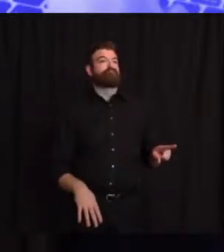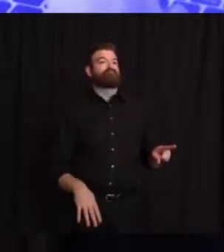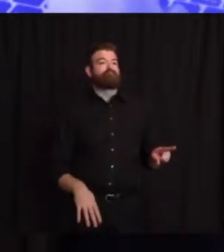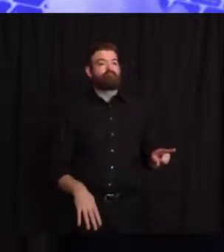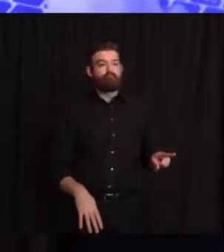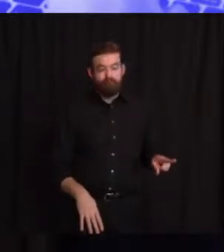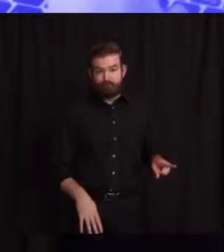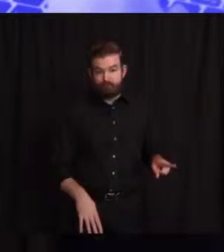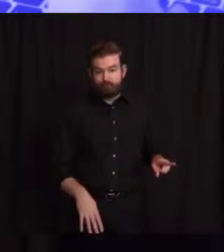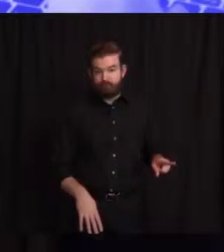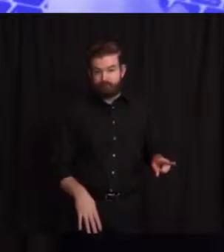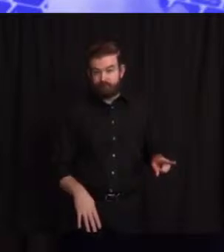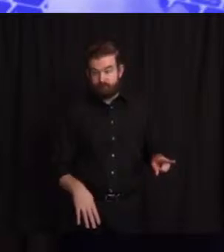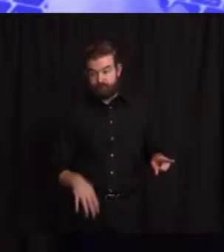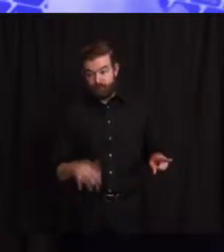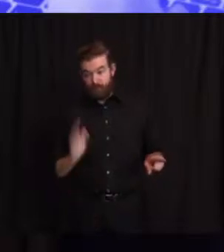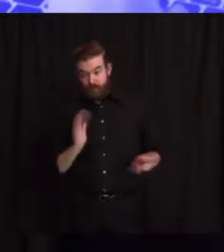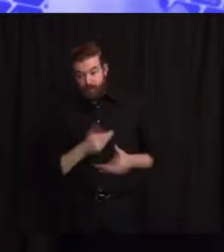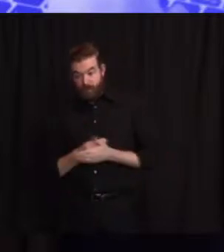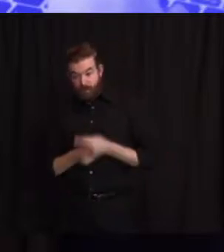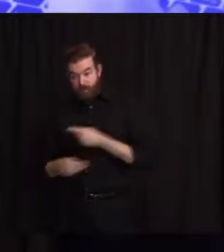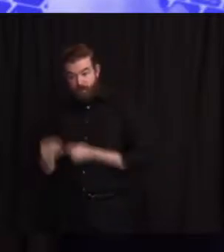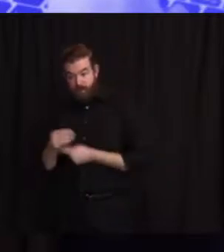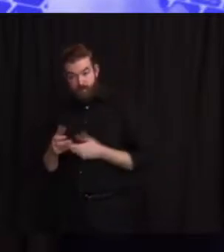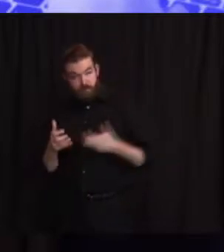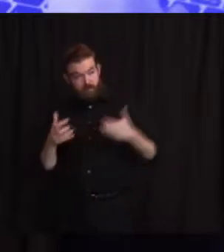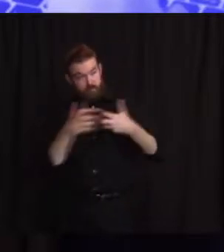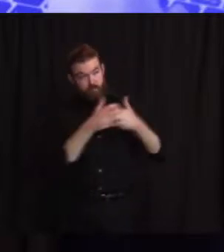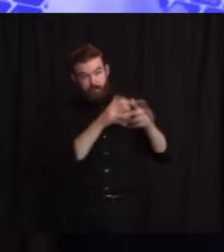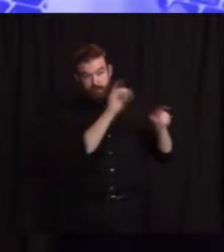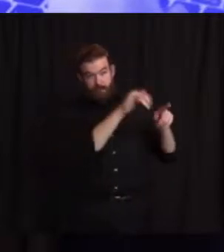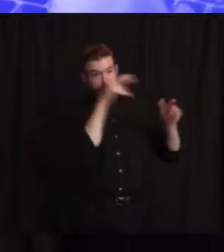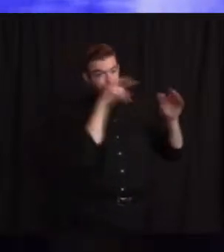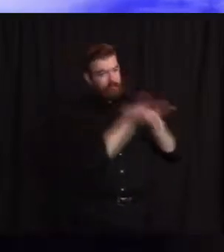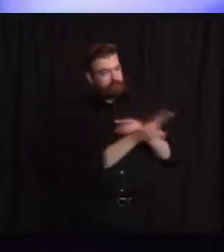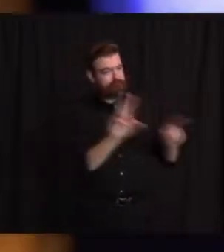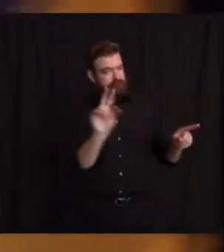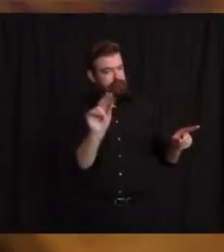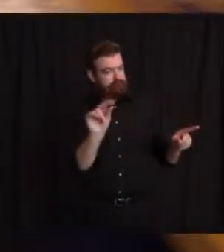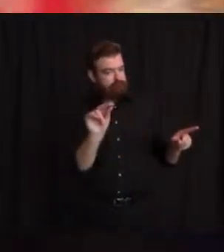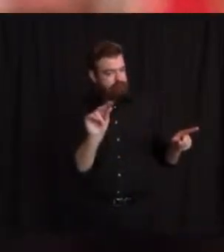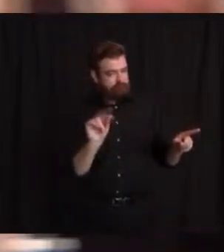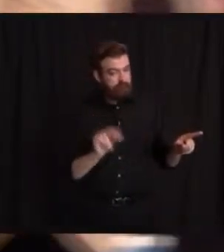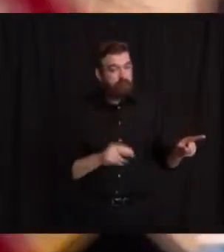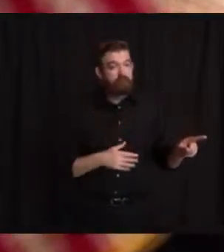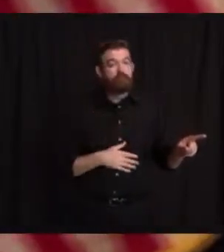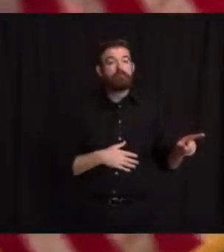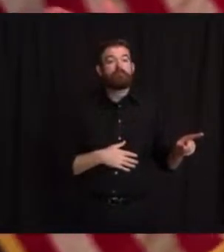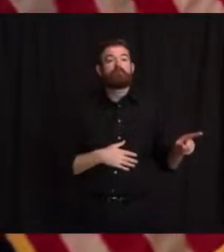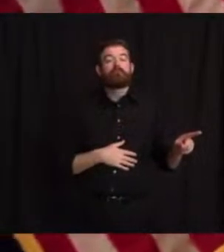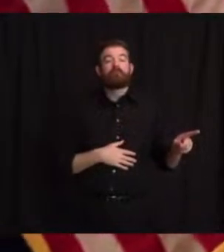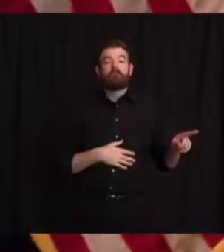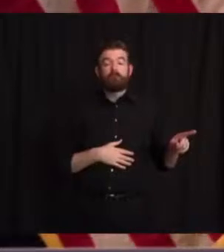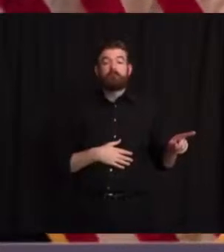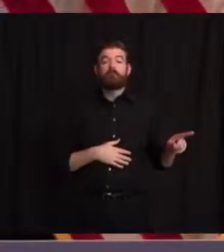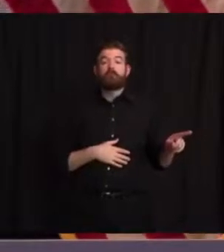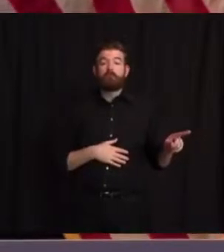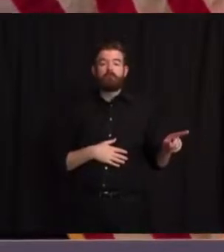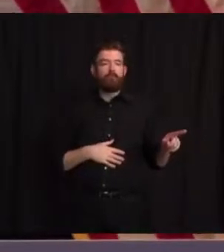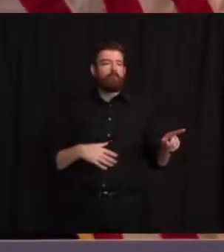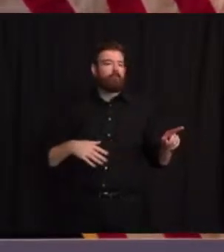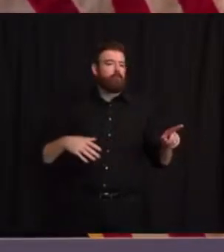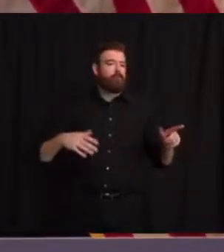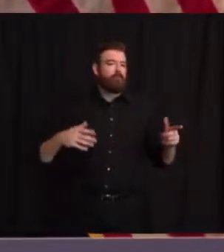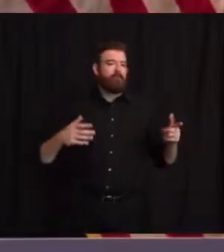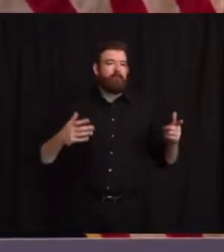modeled out yet, but that is something else to take into consideration. And on the other side of the coin, we haven't modeled in either a valid therapeutic